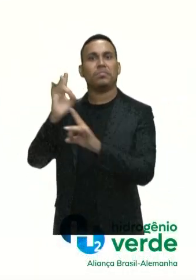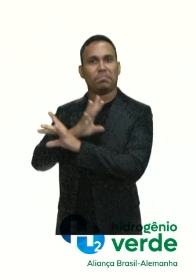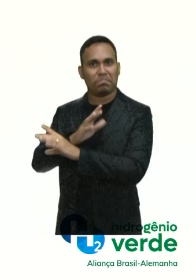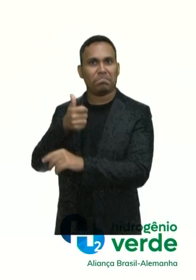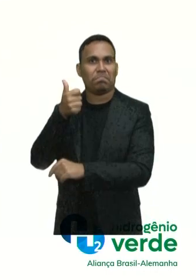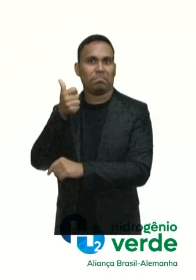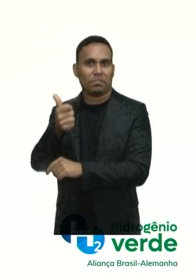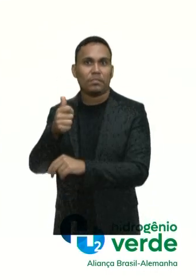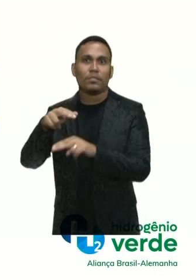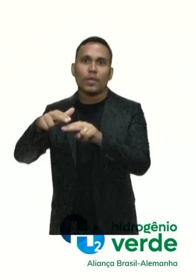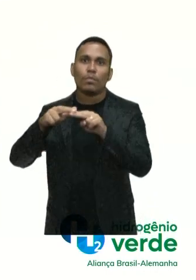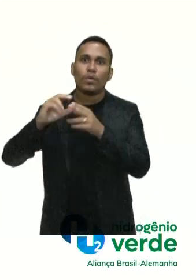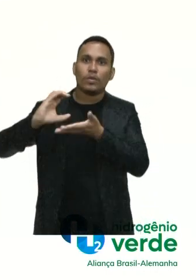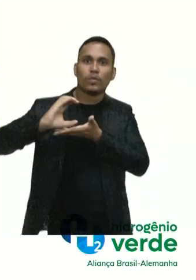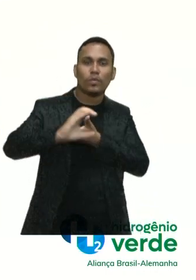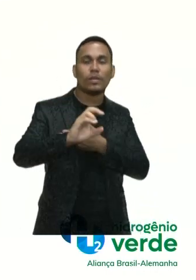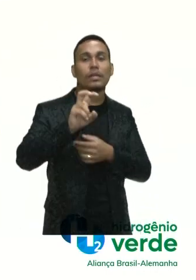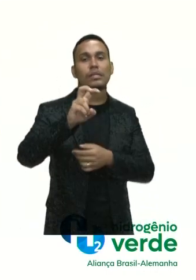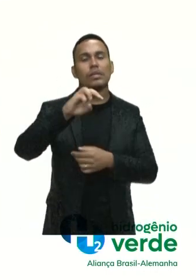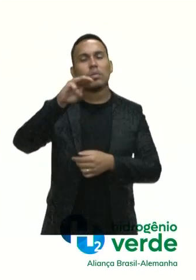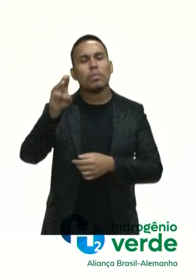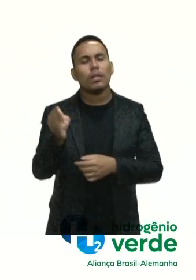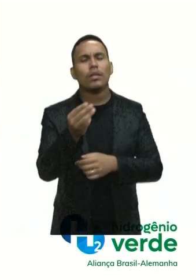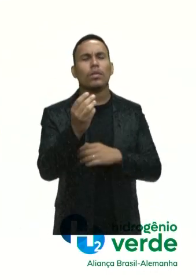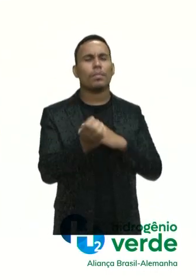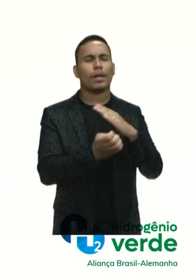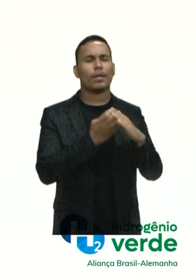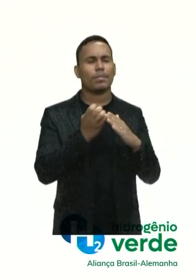para a Unifei em